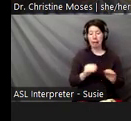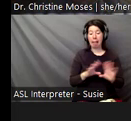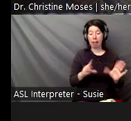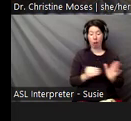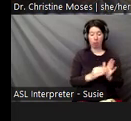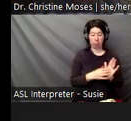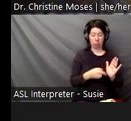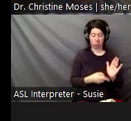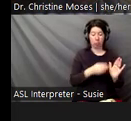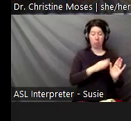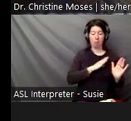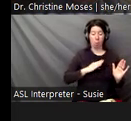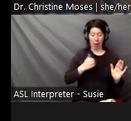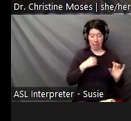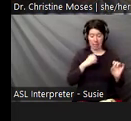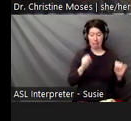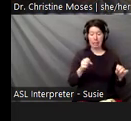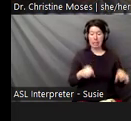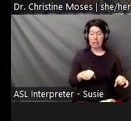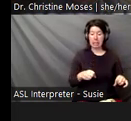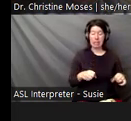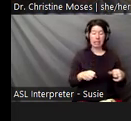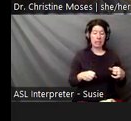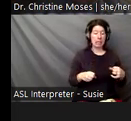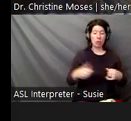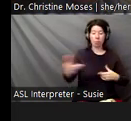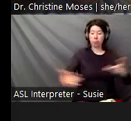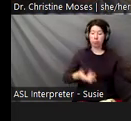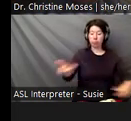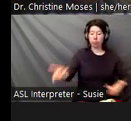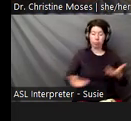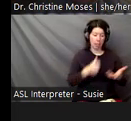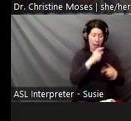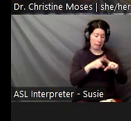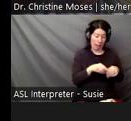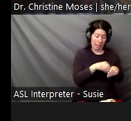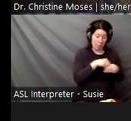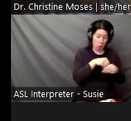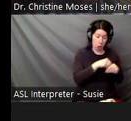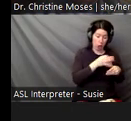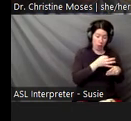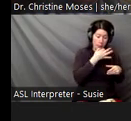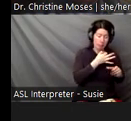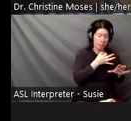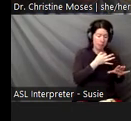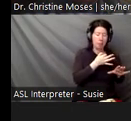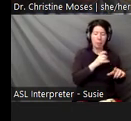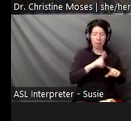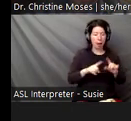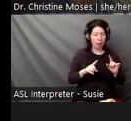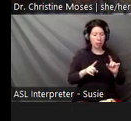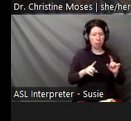ability to not just sort of have to rely on their own expertise and staff expertise, but that for a very sort